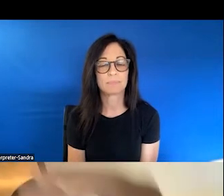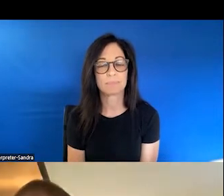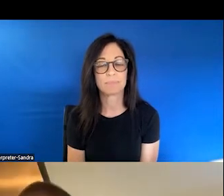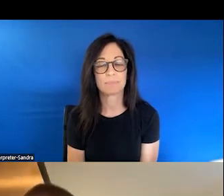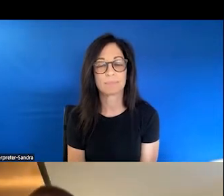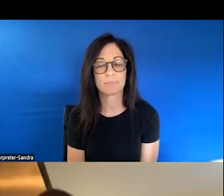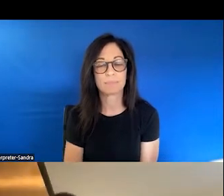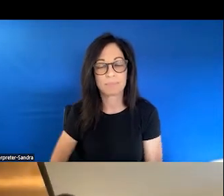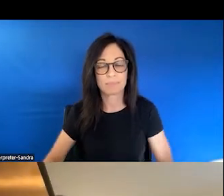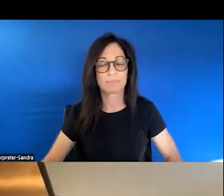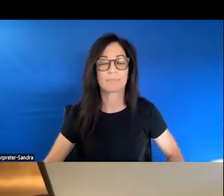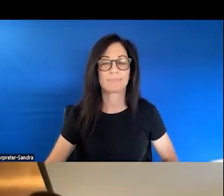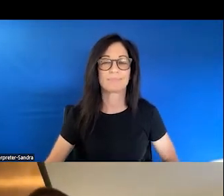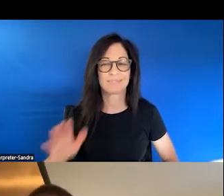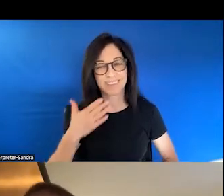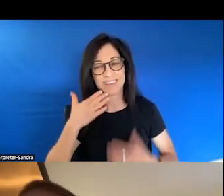Hey, thanks, Sarah.